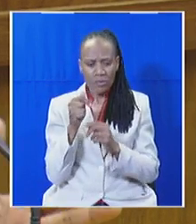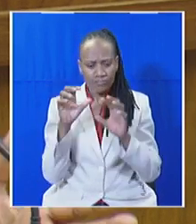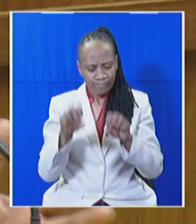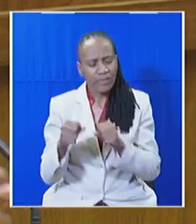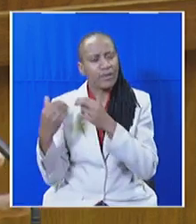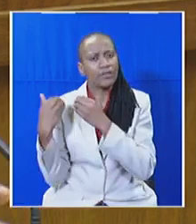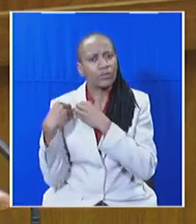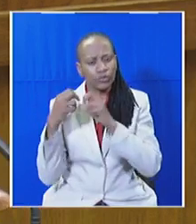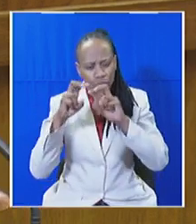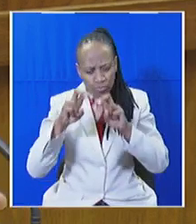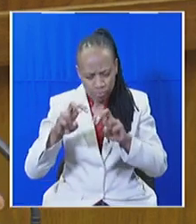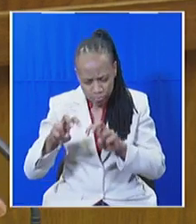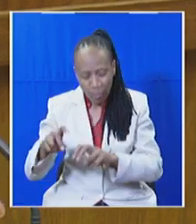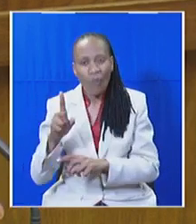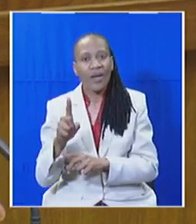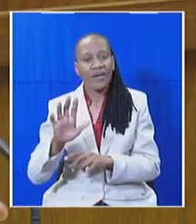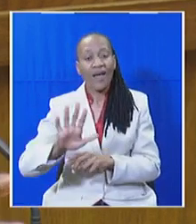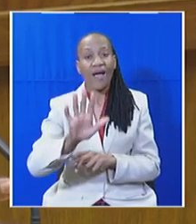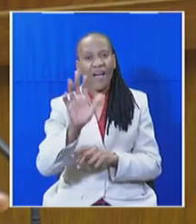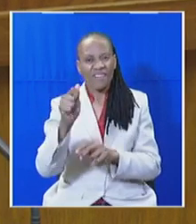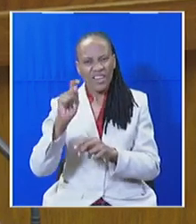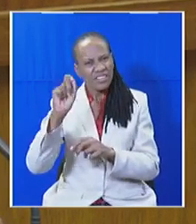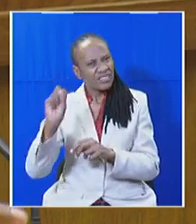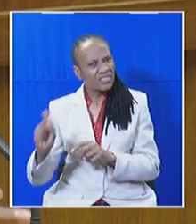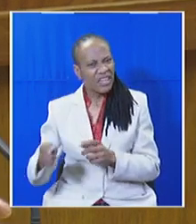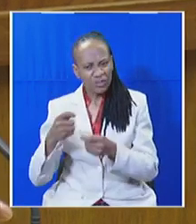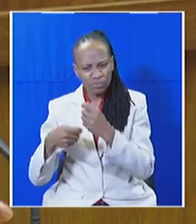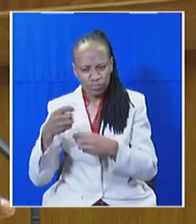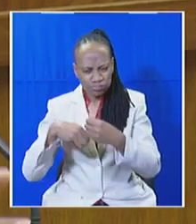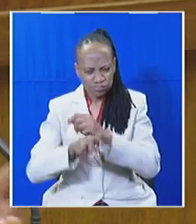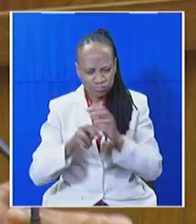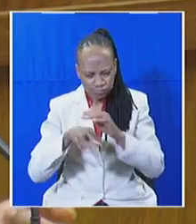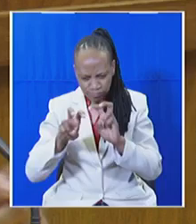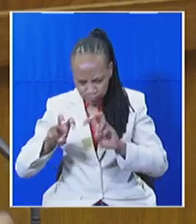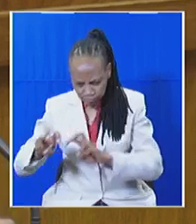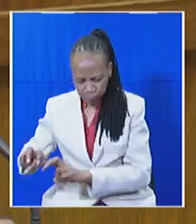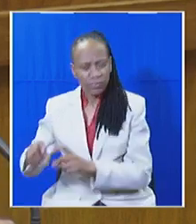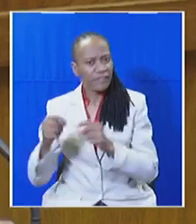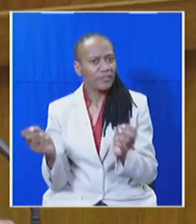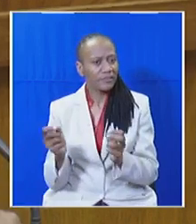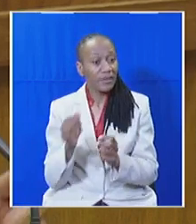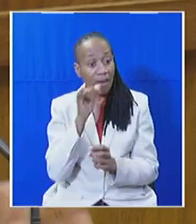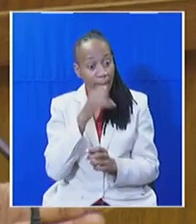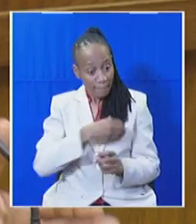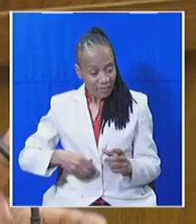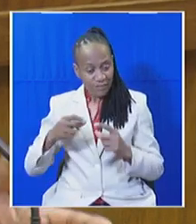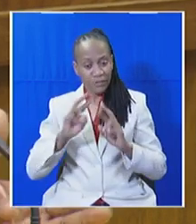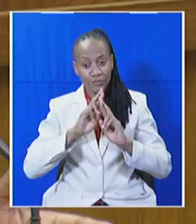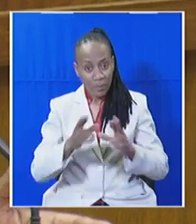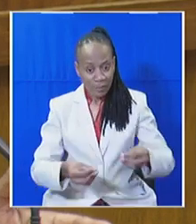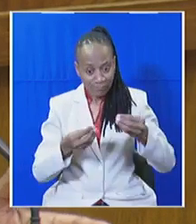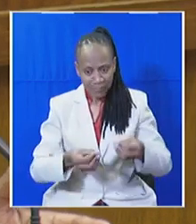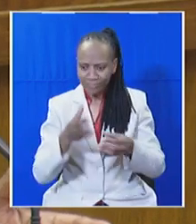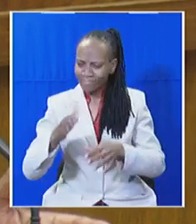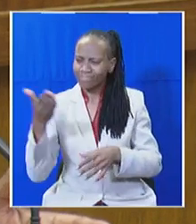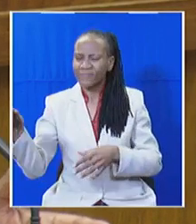taxes insofar as the African countries. And he has given a report which should be looked at and to say what else can we